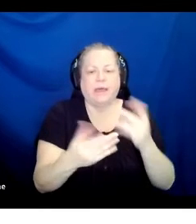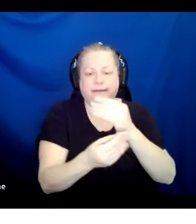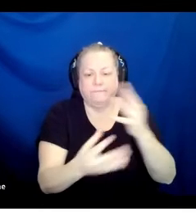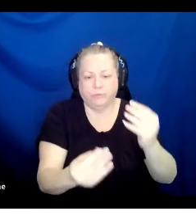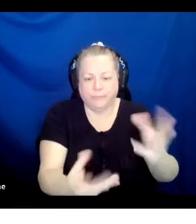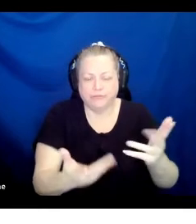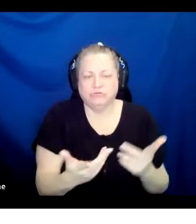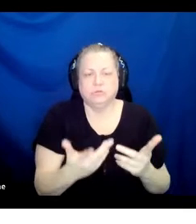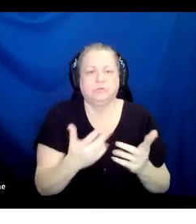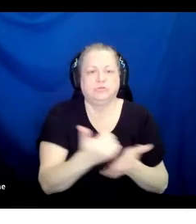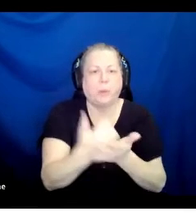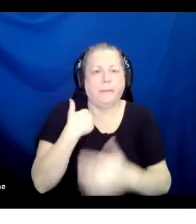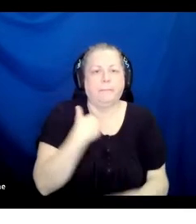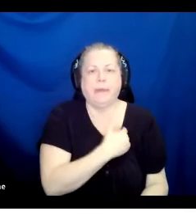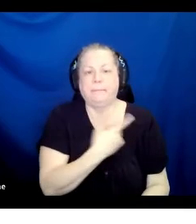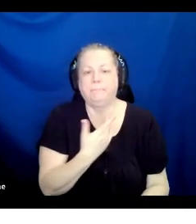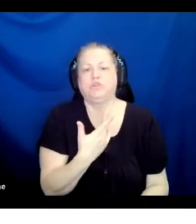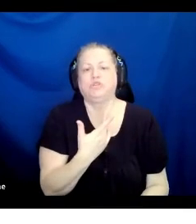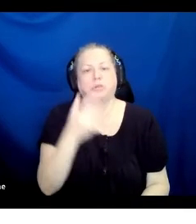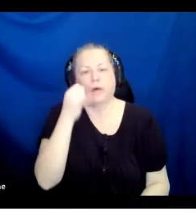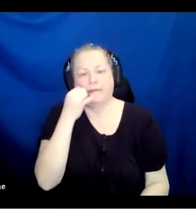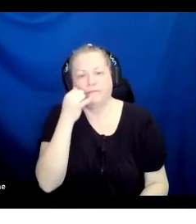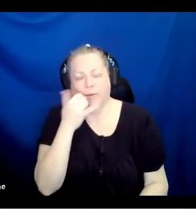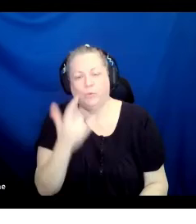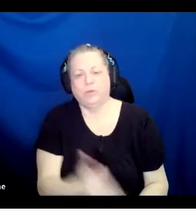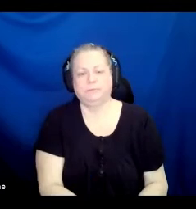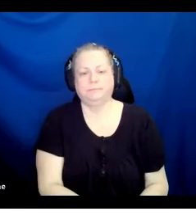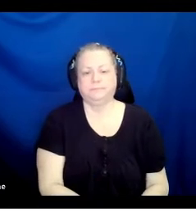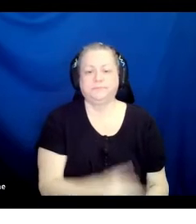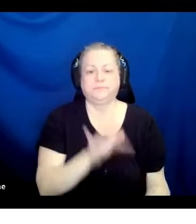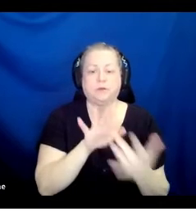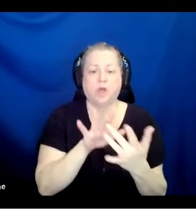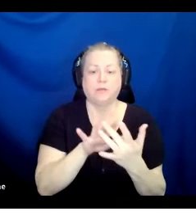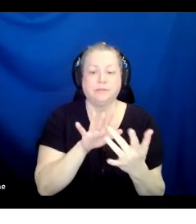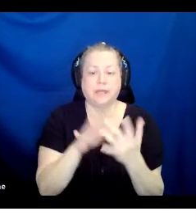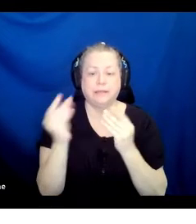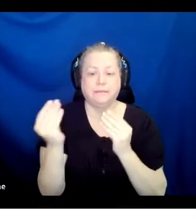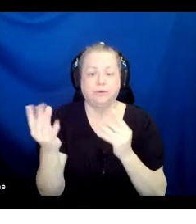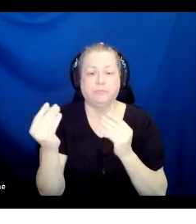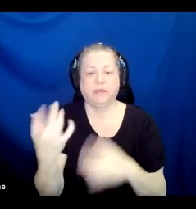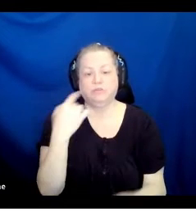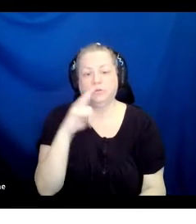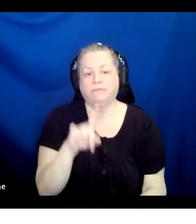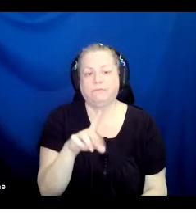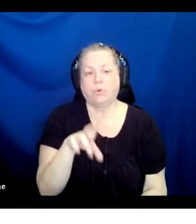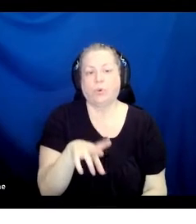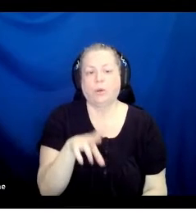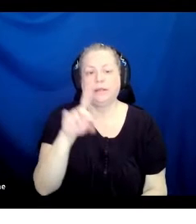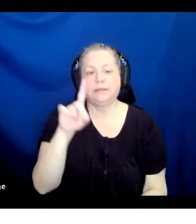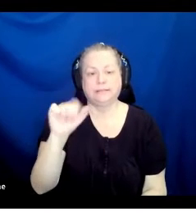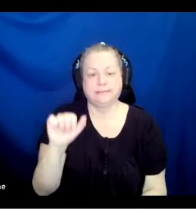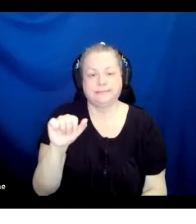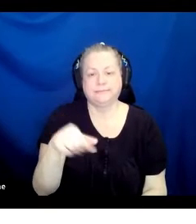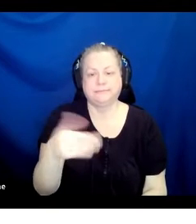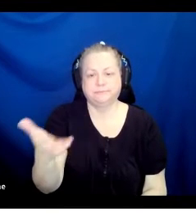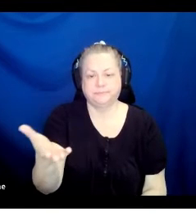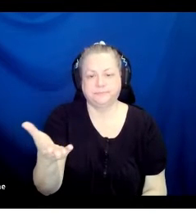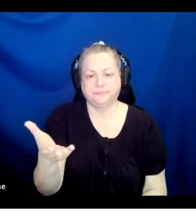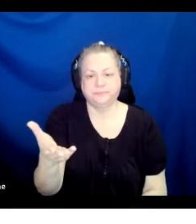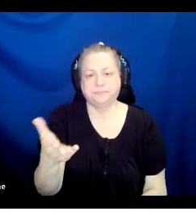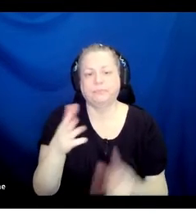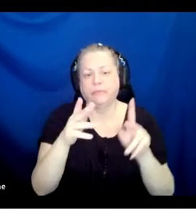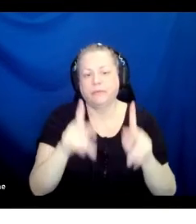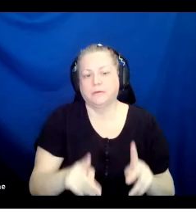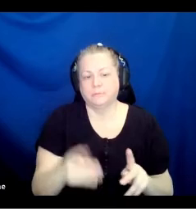applicants or members fill out forms over the phone. So the contact information for a disability ombudsman is right here in